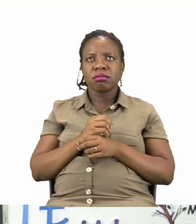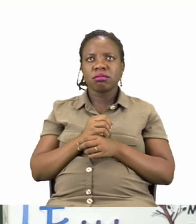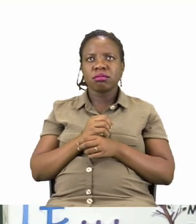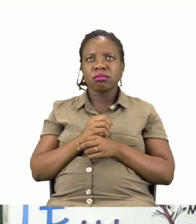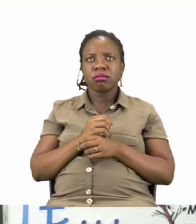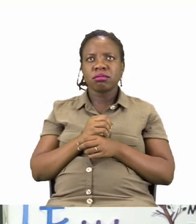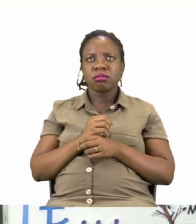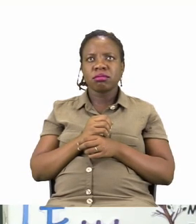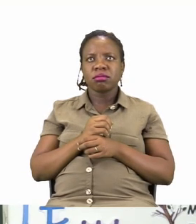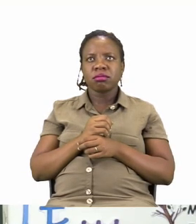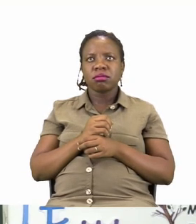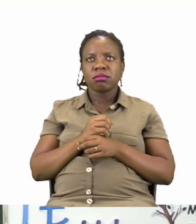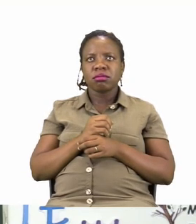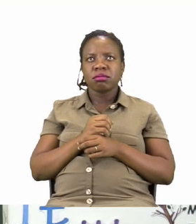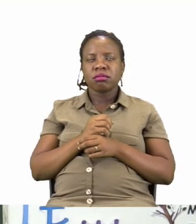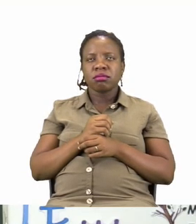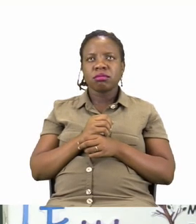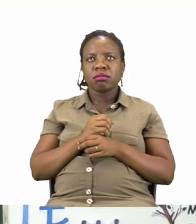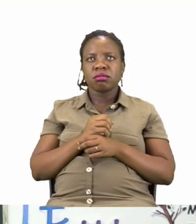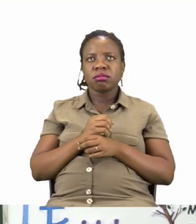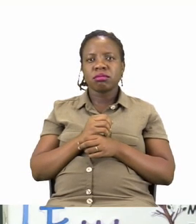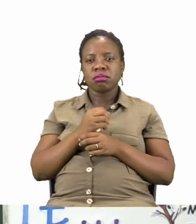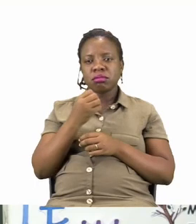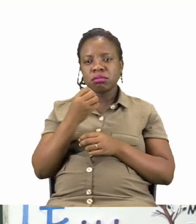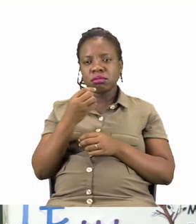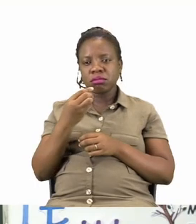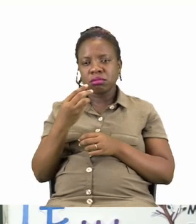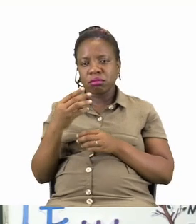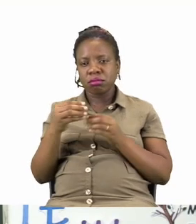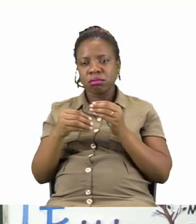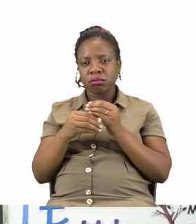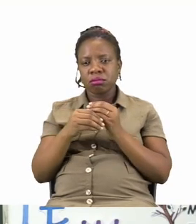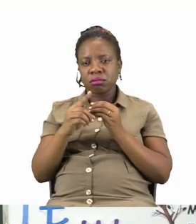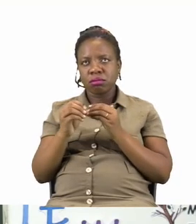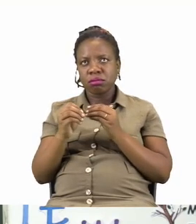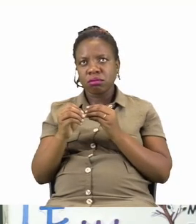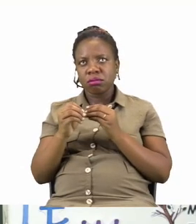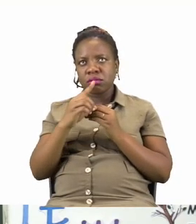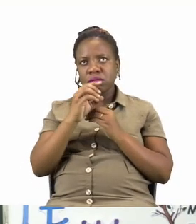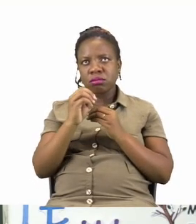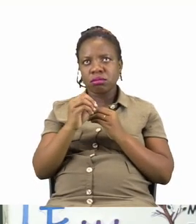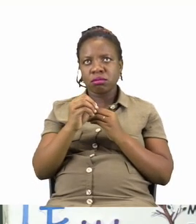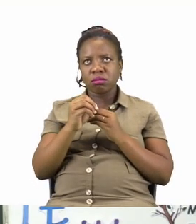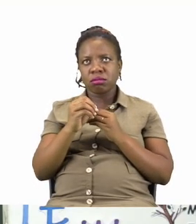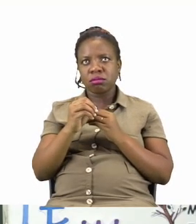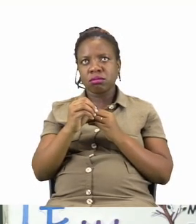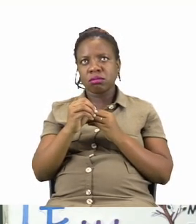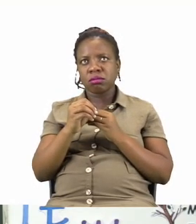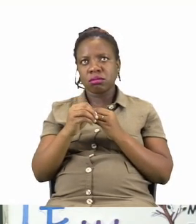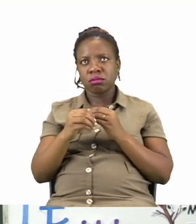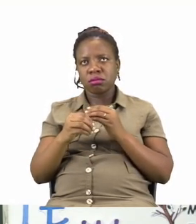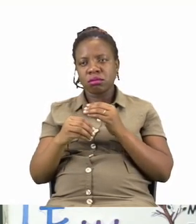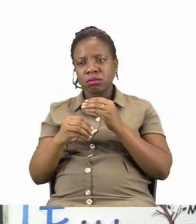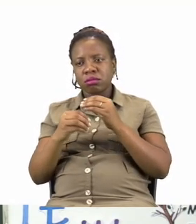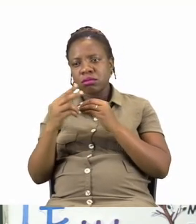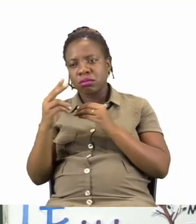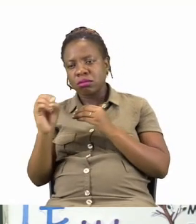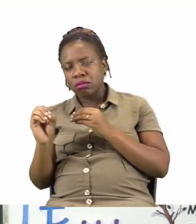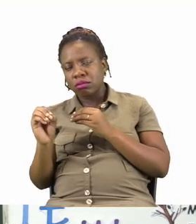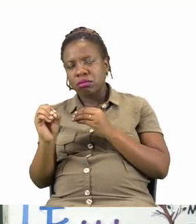ahead and count in tens. So we will say it is 10,